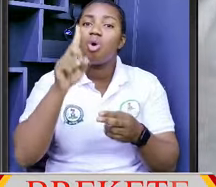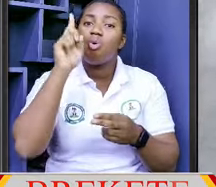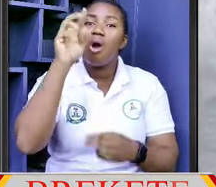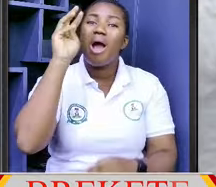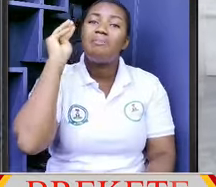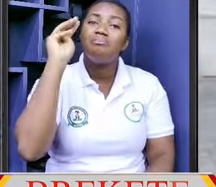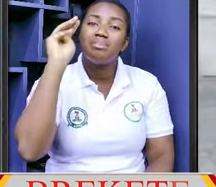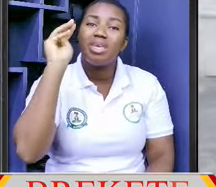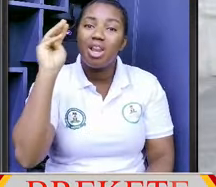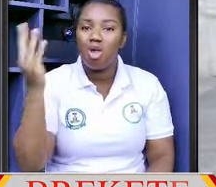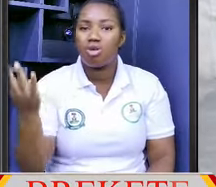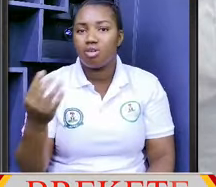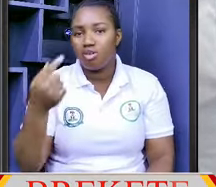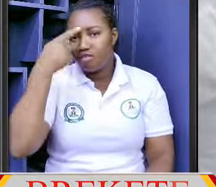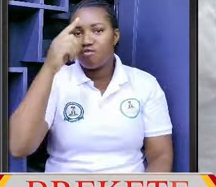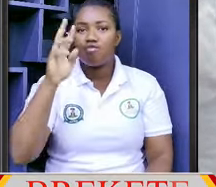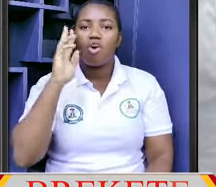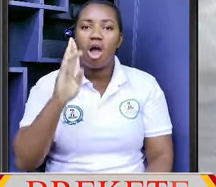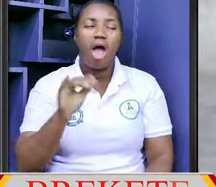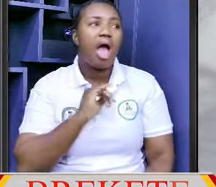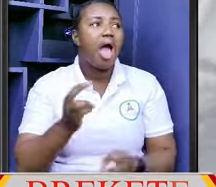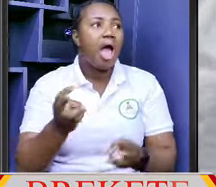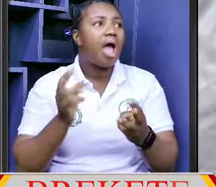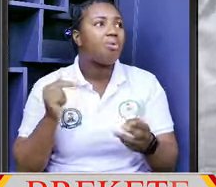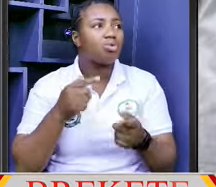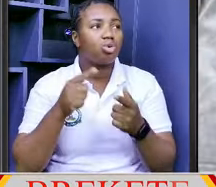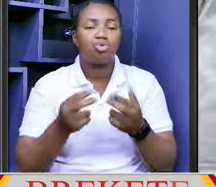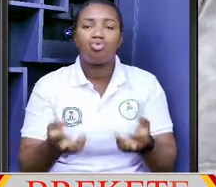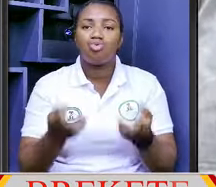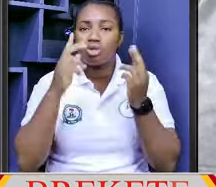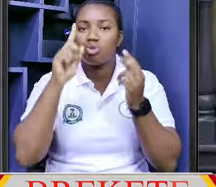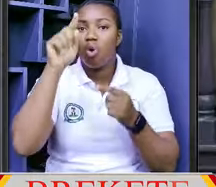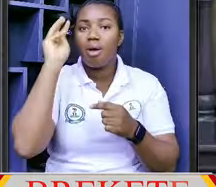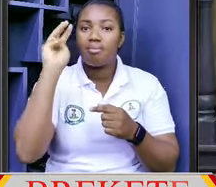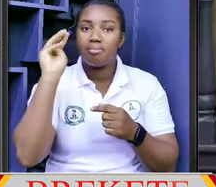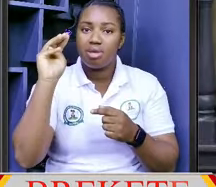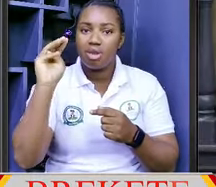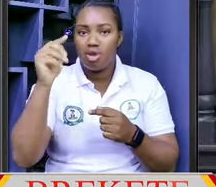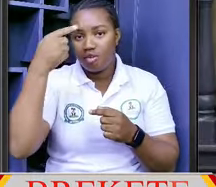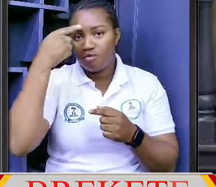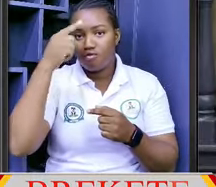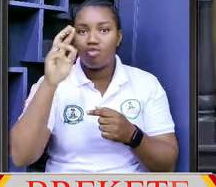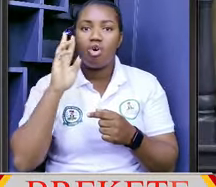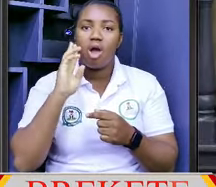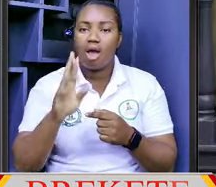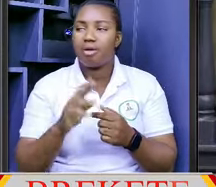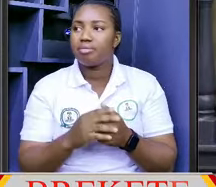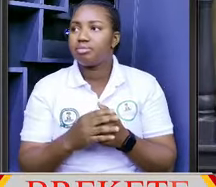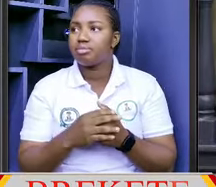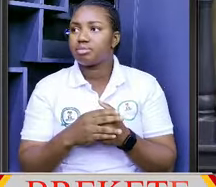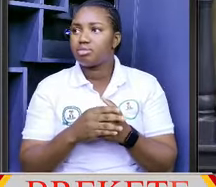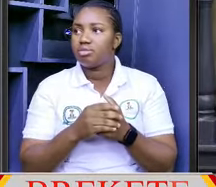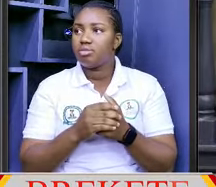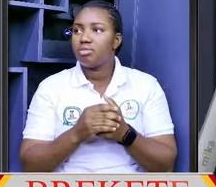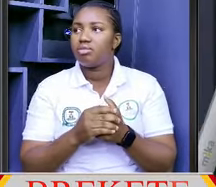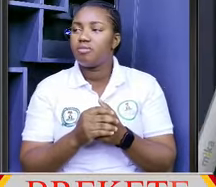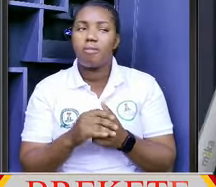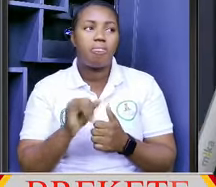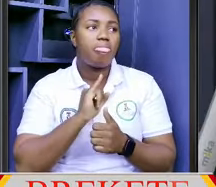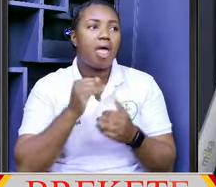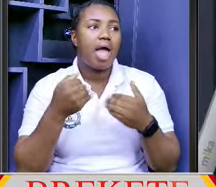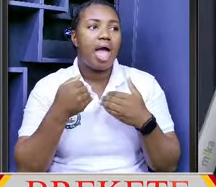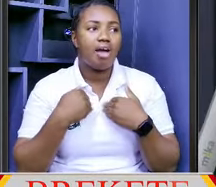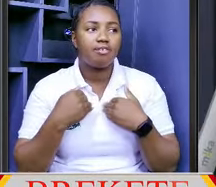Thank you, sir. I want us to raise 1 million naira. My suffering is and, gone now. No, it's okay, madam, don't cry. I have